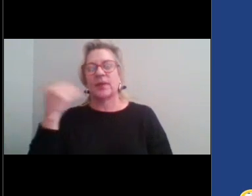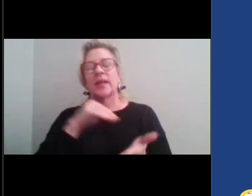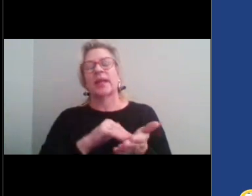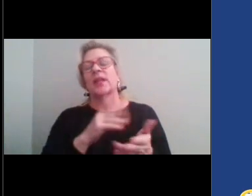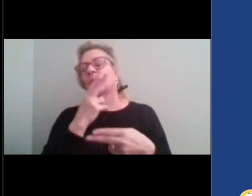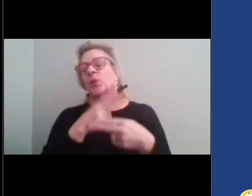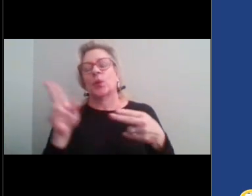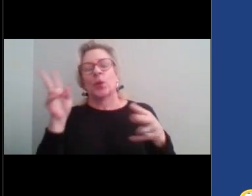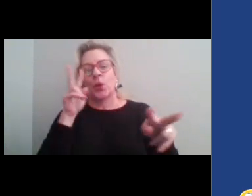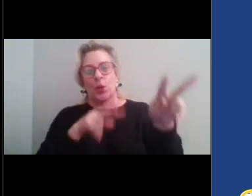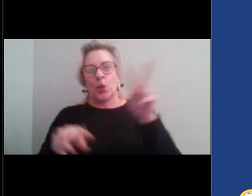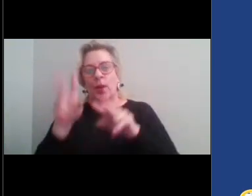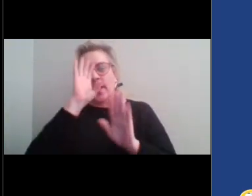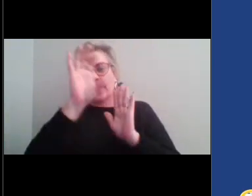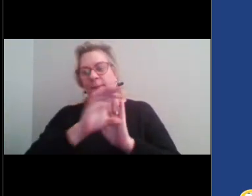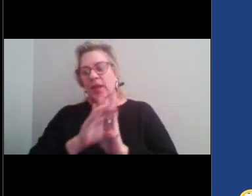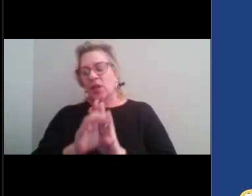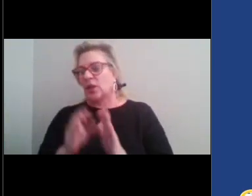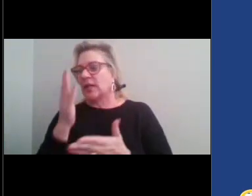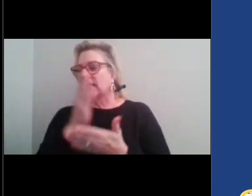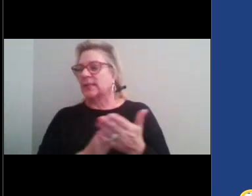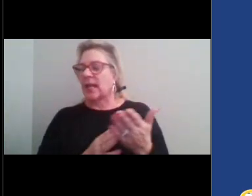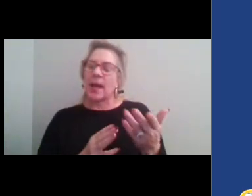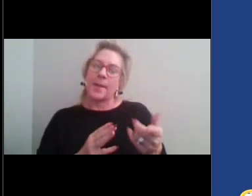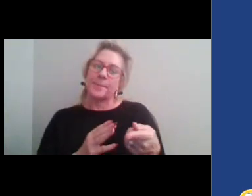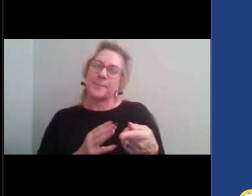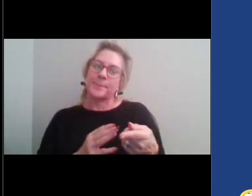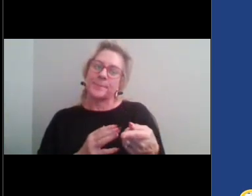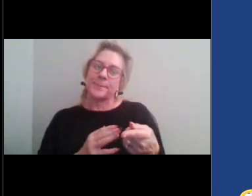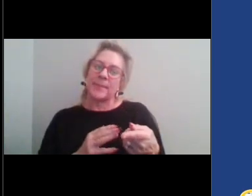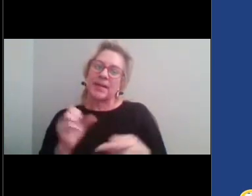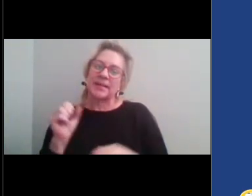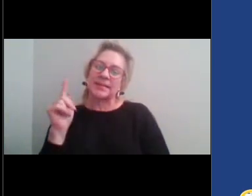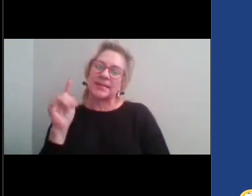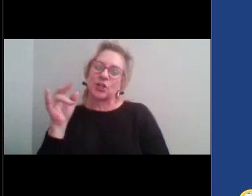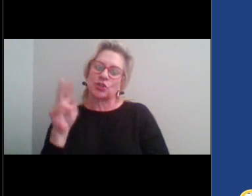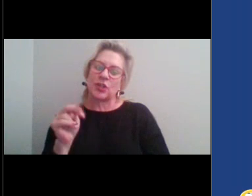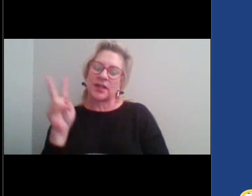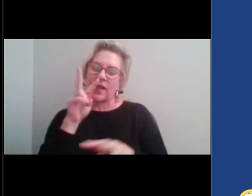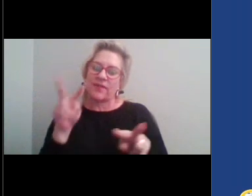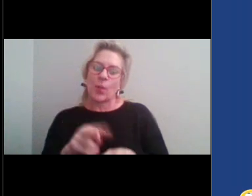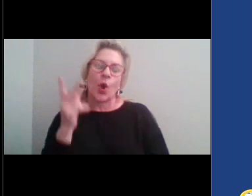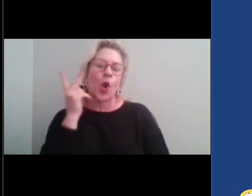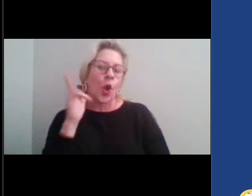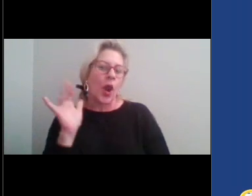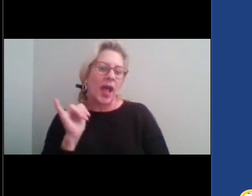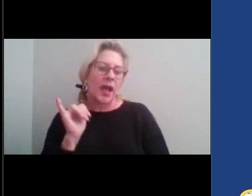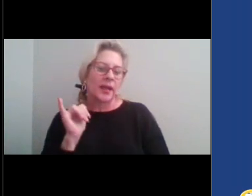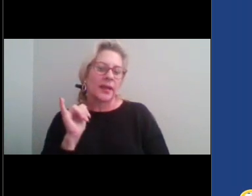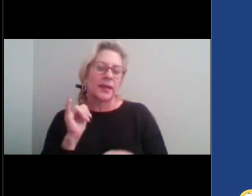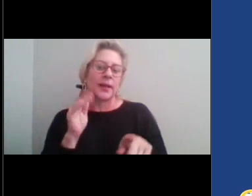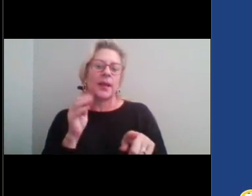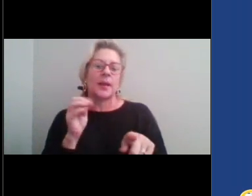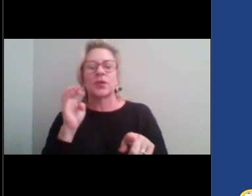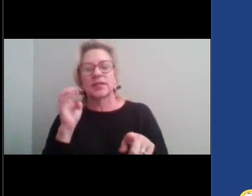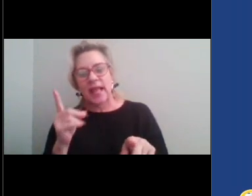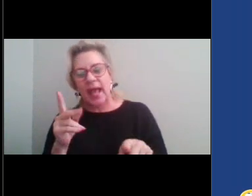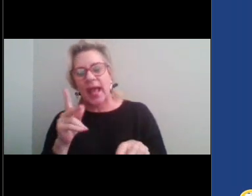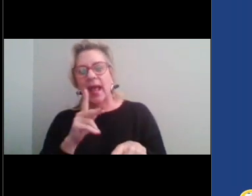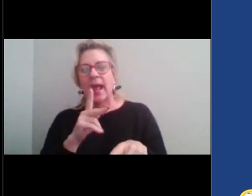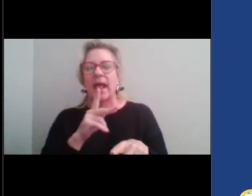quick look. These are some figures of what the 4 key stations in the valley would look like. Again, Merced, Kings, Tulare, Fresno,